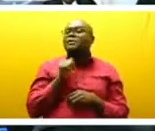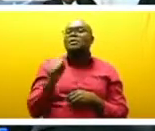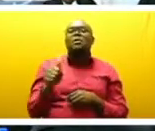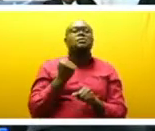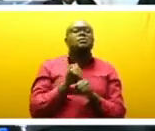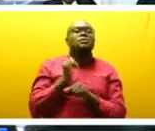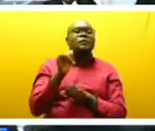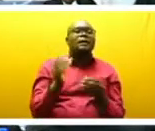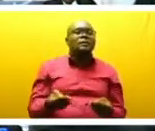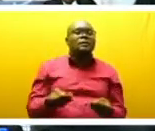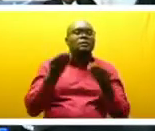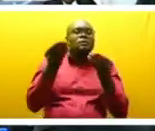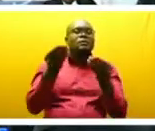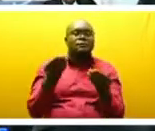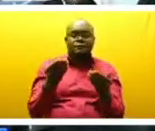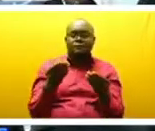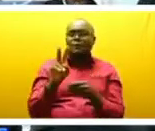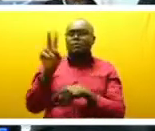not to be so gratuitous.